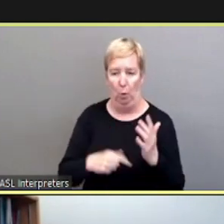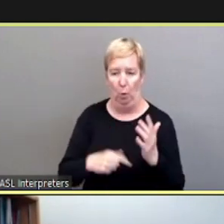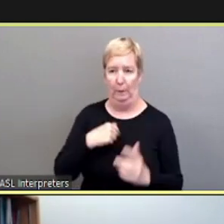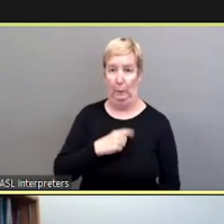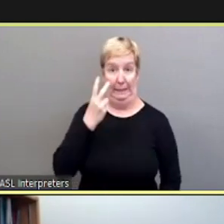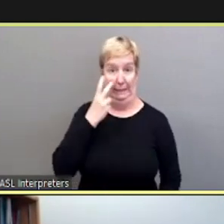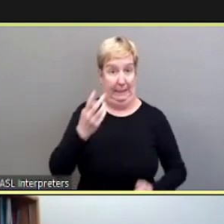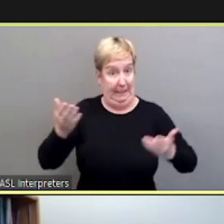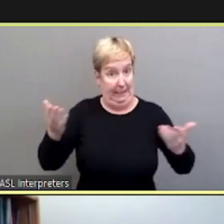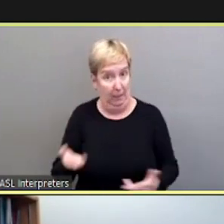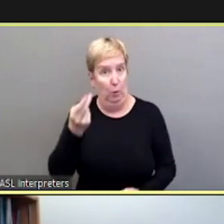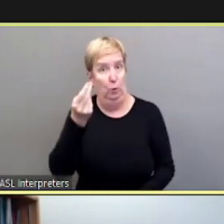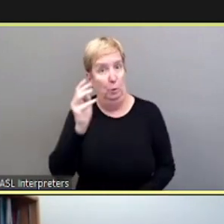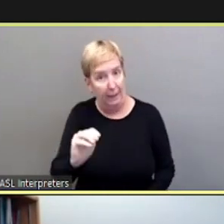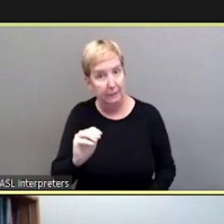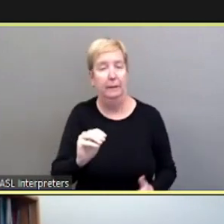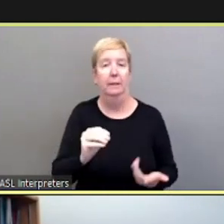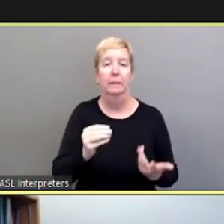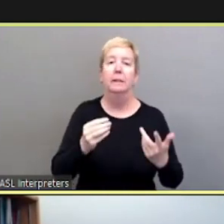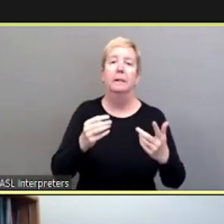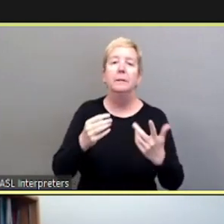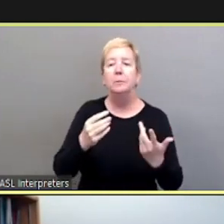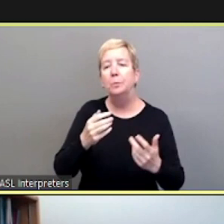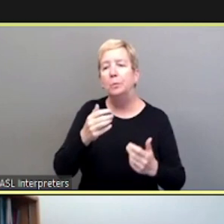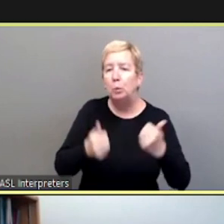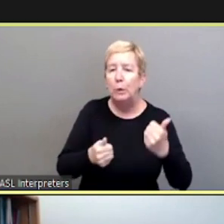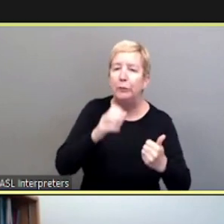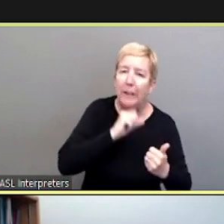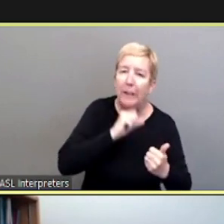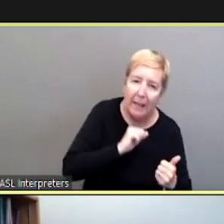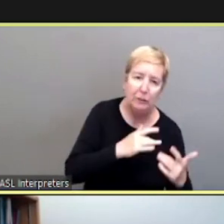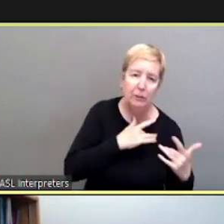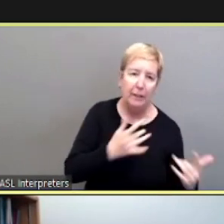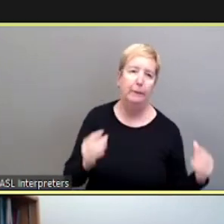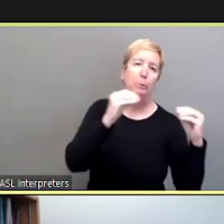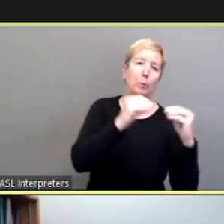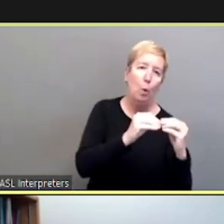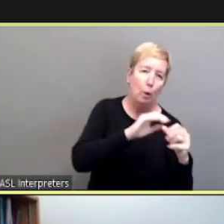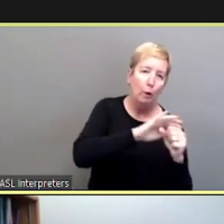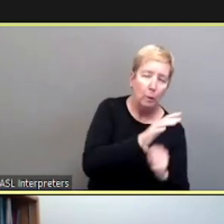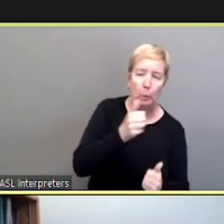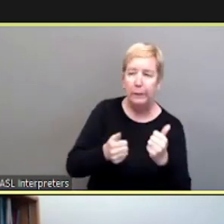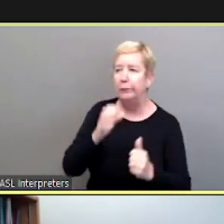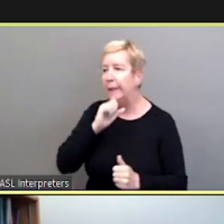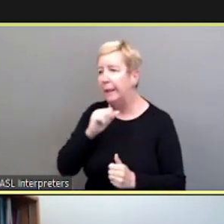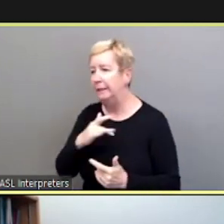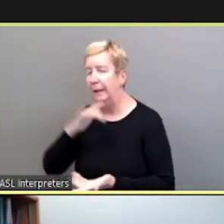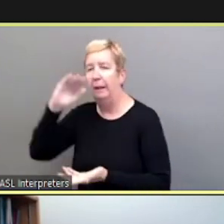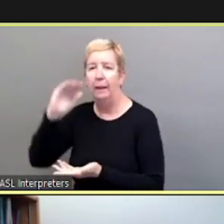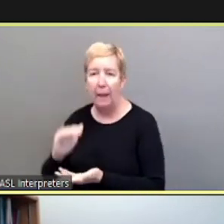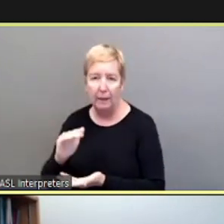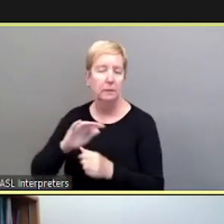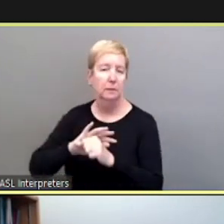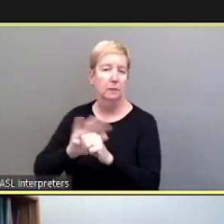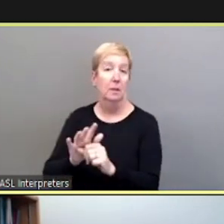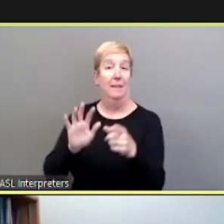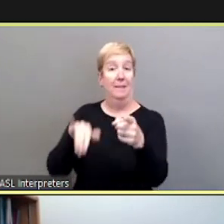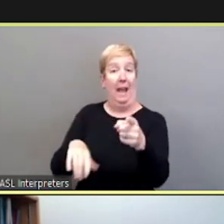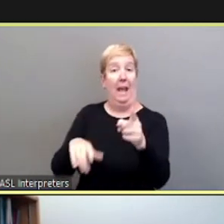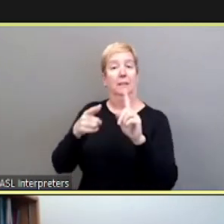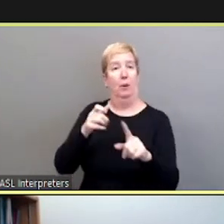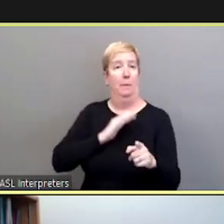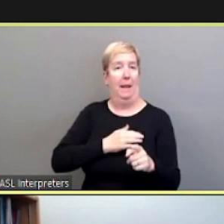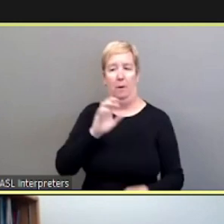with regards to a breakdown in age? So this is a slide from the demographic epidemiology report looking